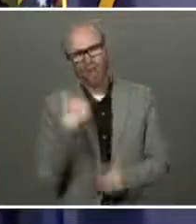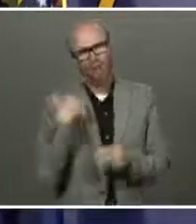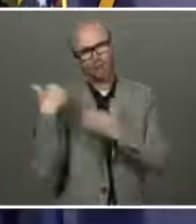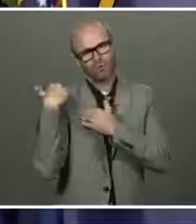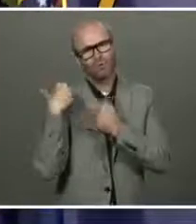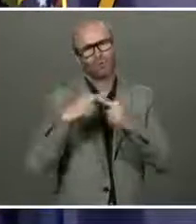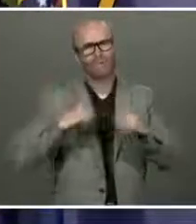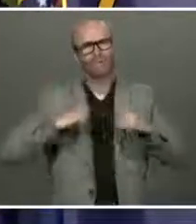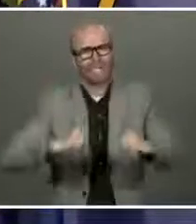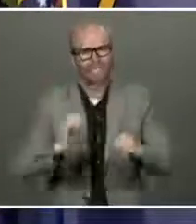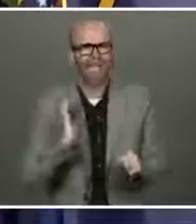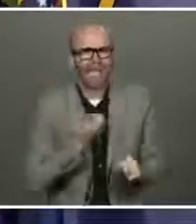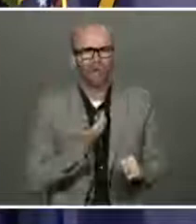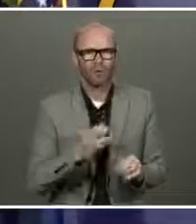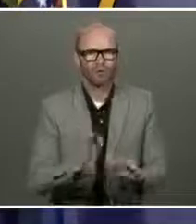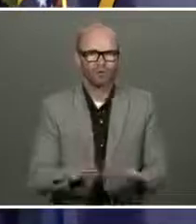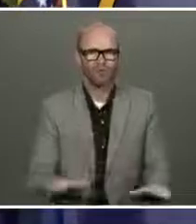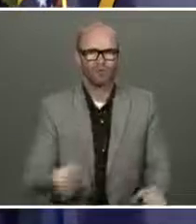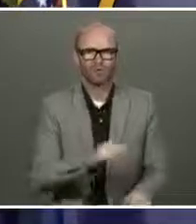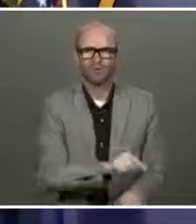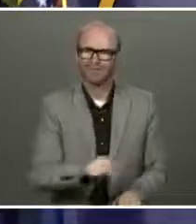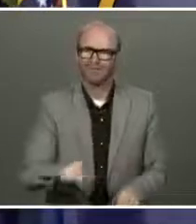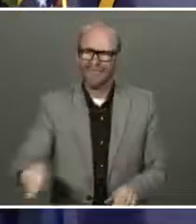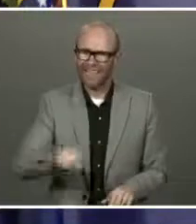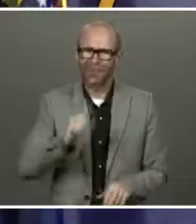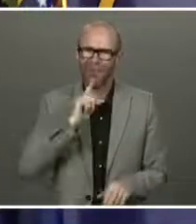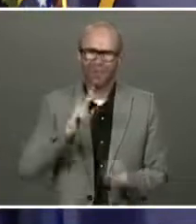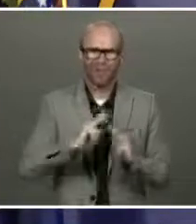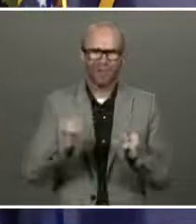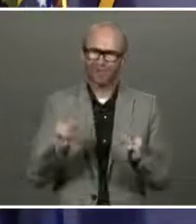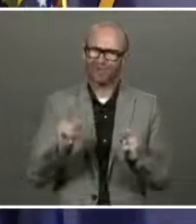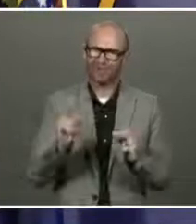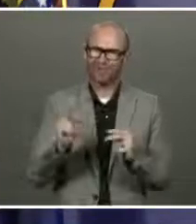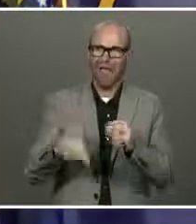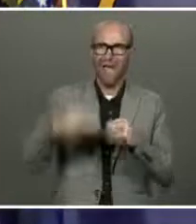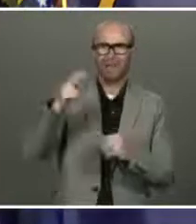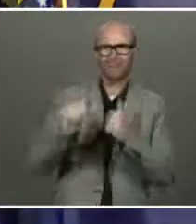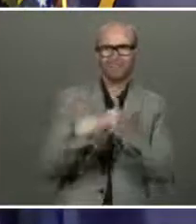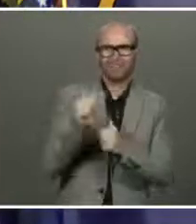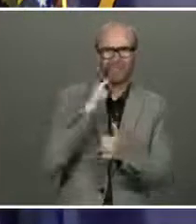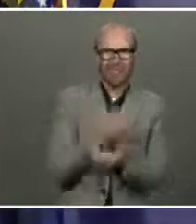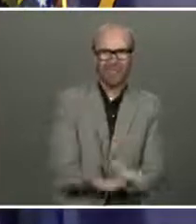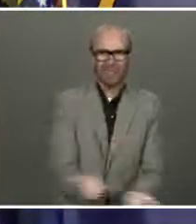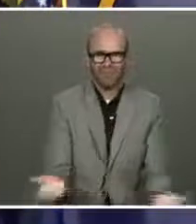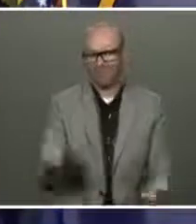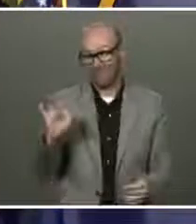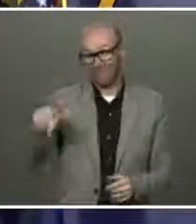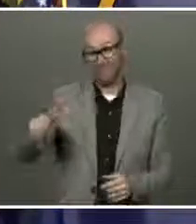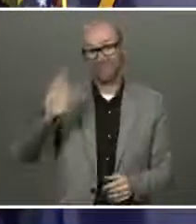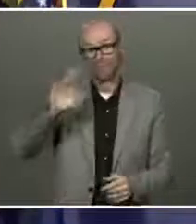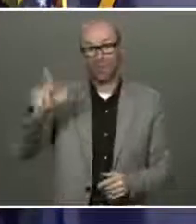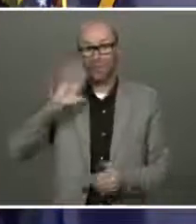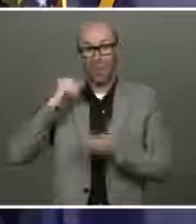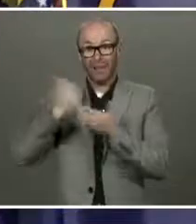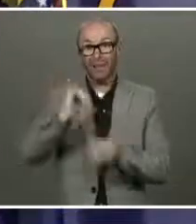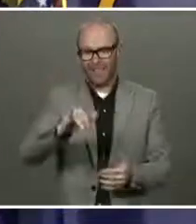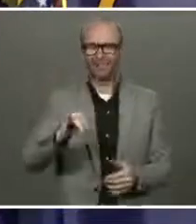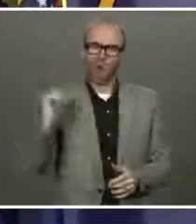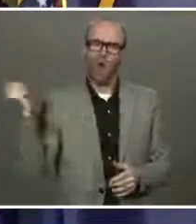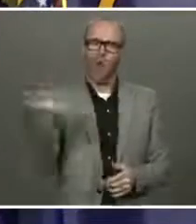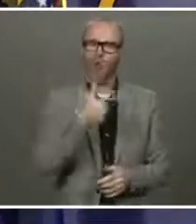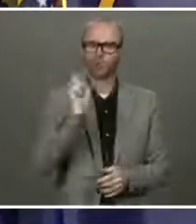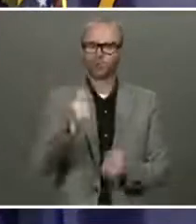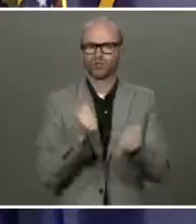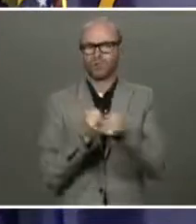protect our children, our most vulnerable. And if this is something that would help that, then we should all be supportive of it.